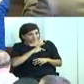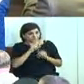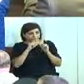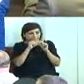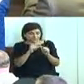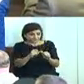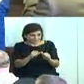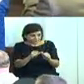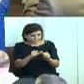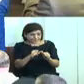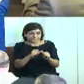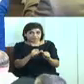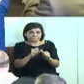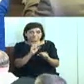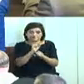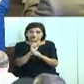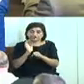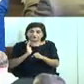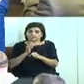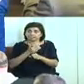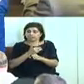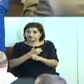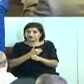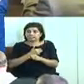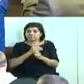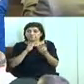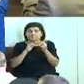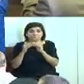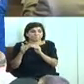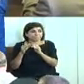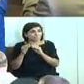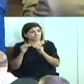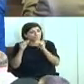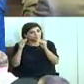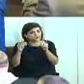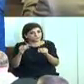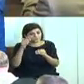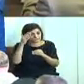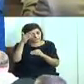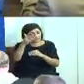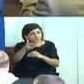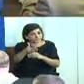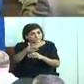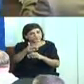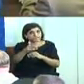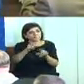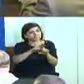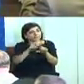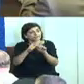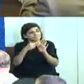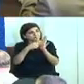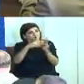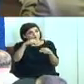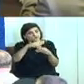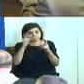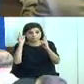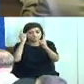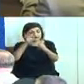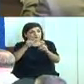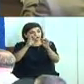of our community in moving us forward as reflected in our mission statement?